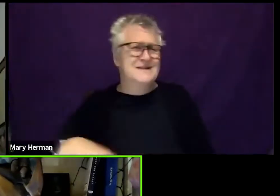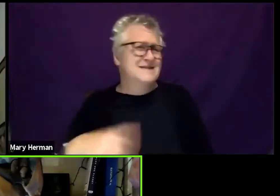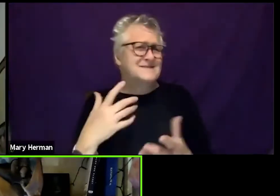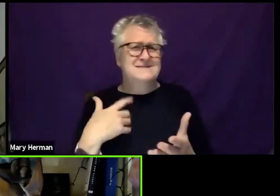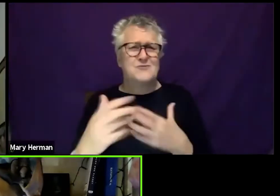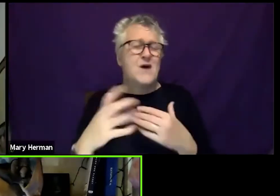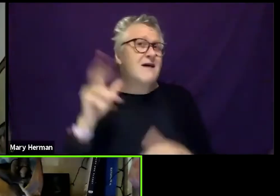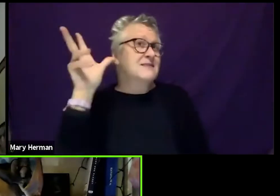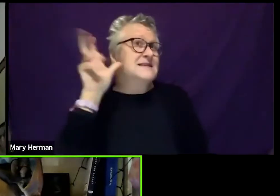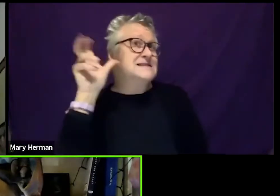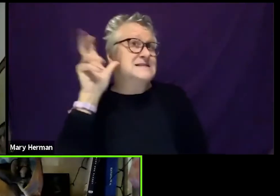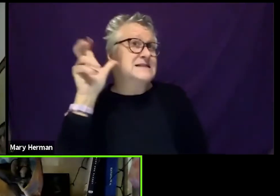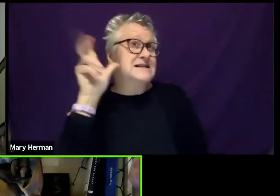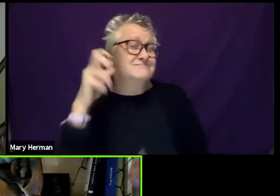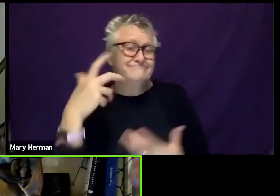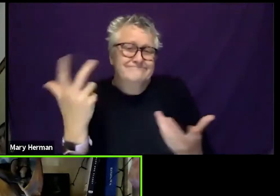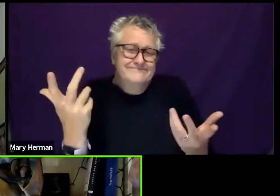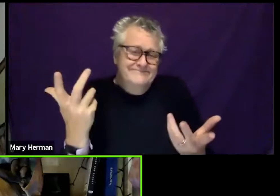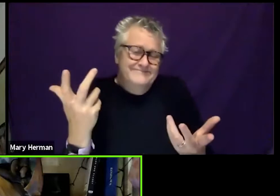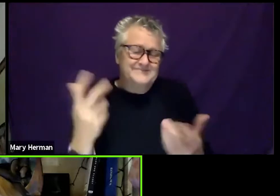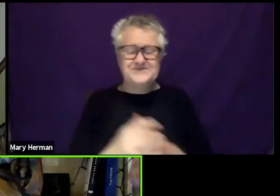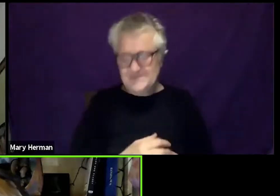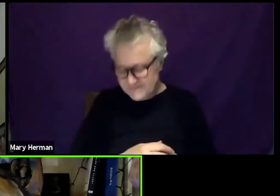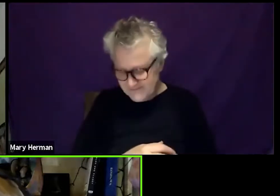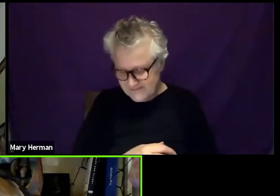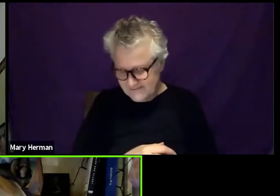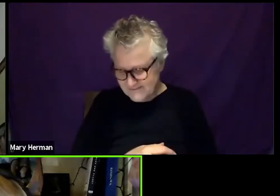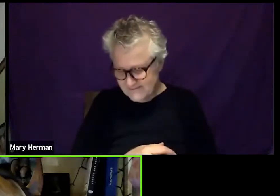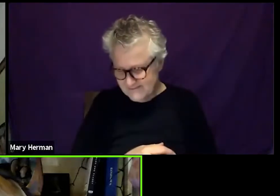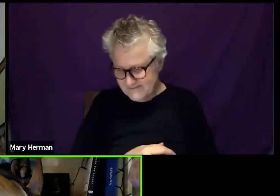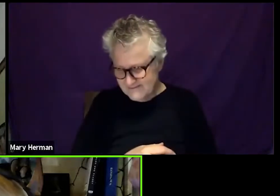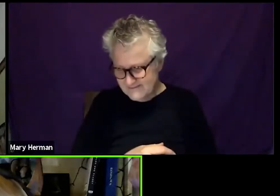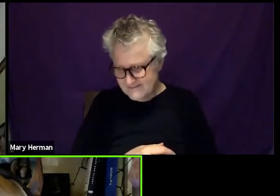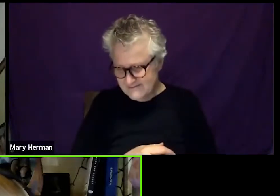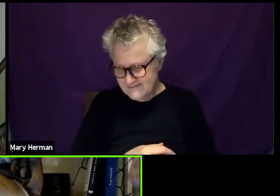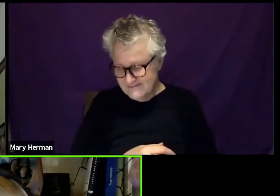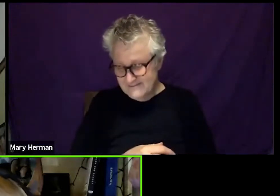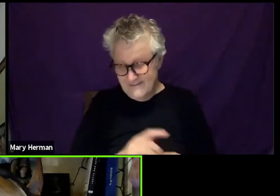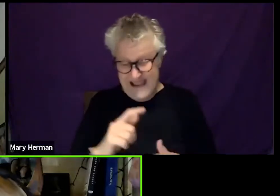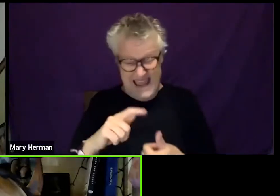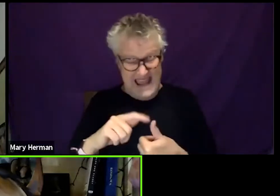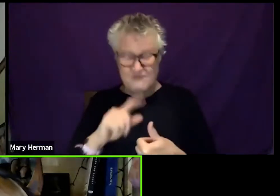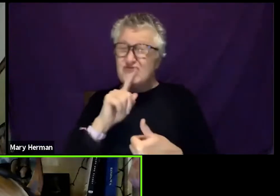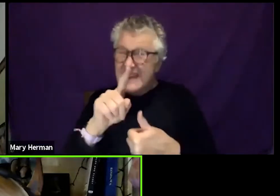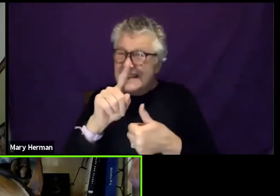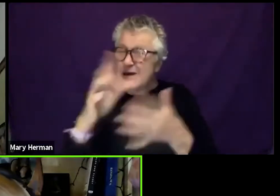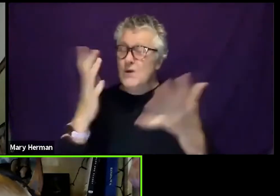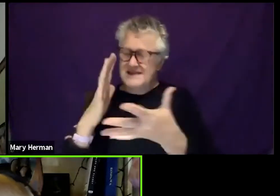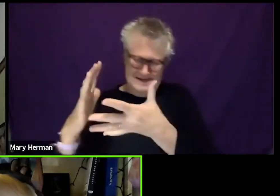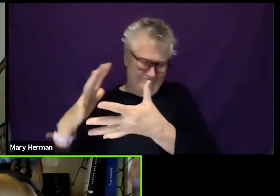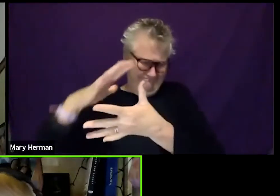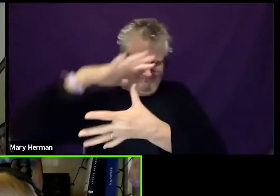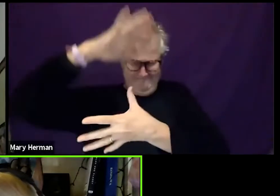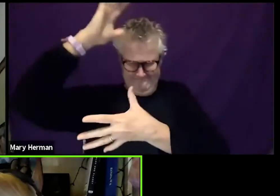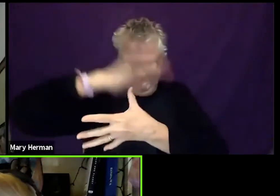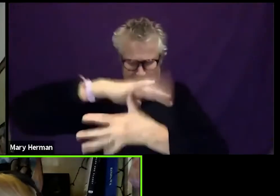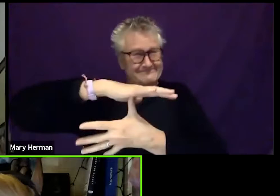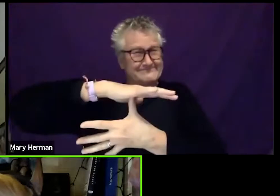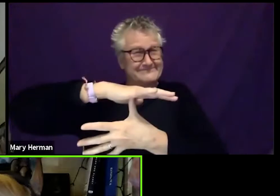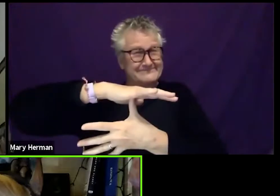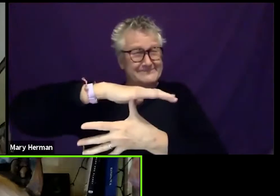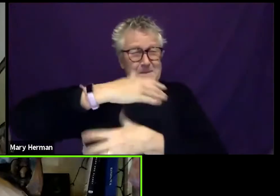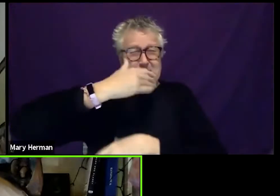love a good bit of, I tell you what is my ultimate self-care is I'll have a bubble